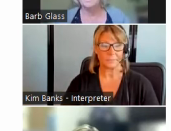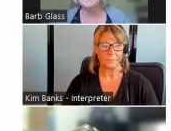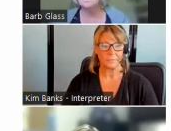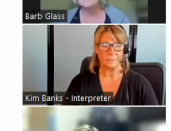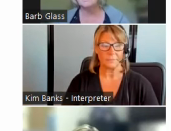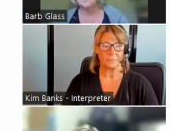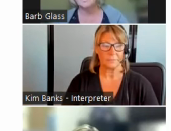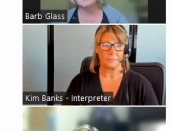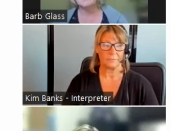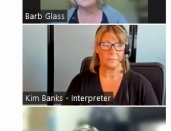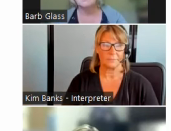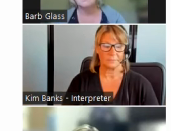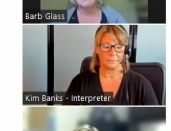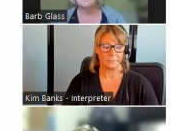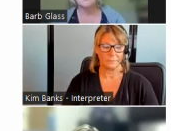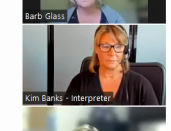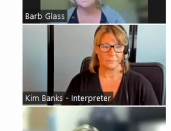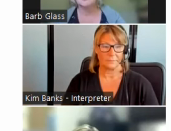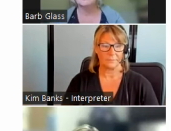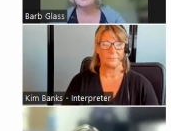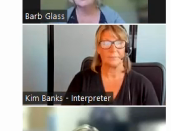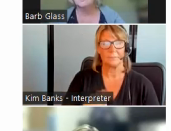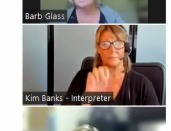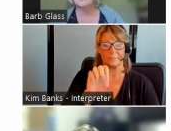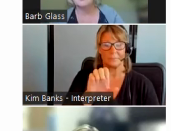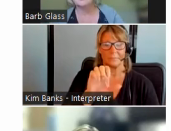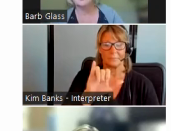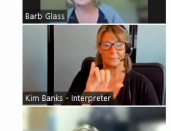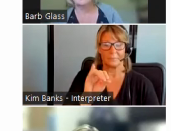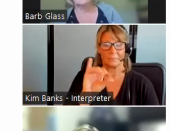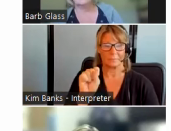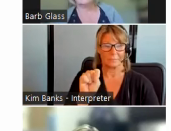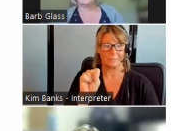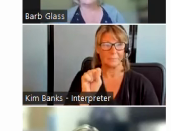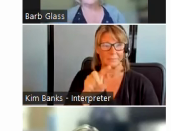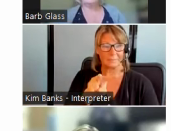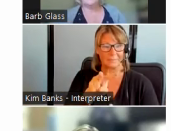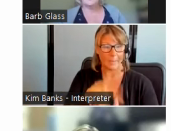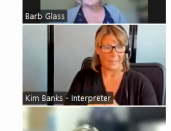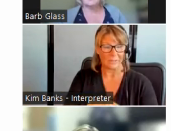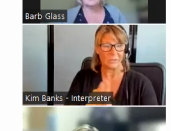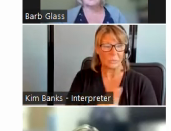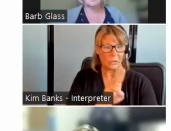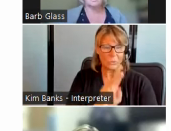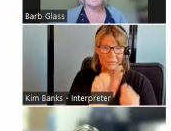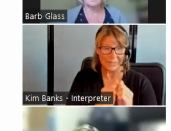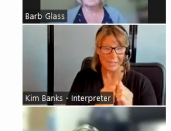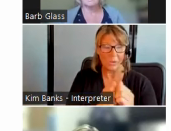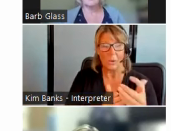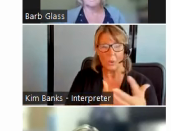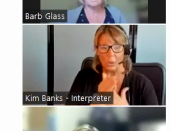We access EOIS applications, including CAMS, through what's called the BPS